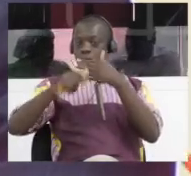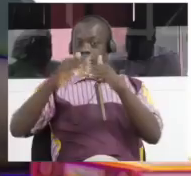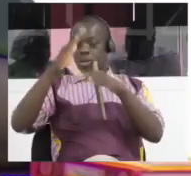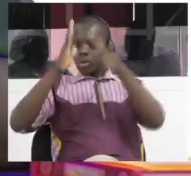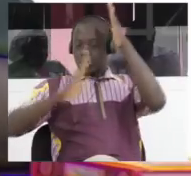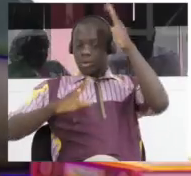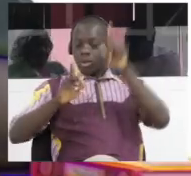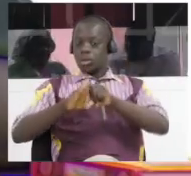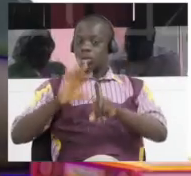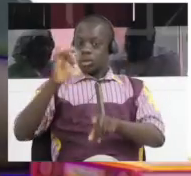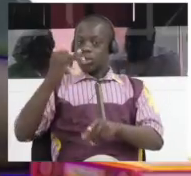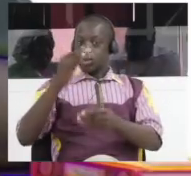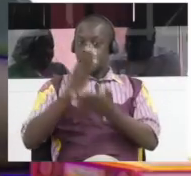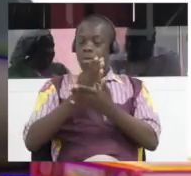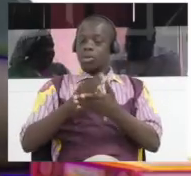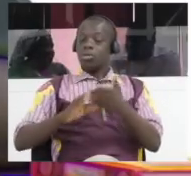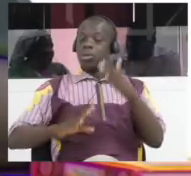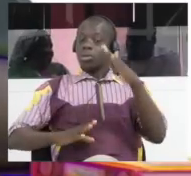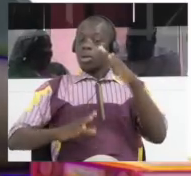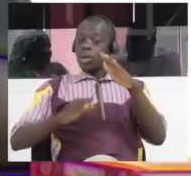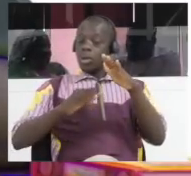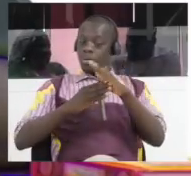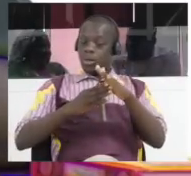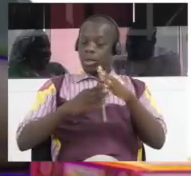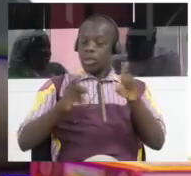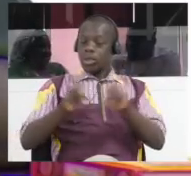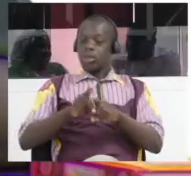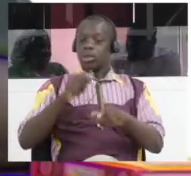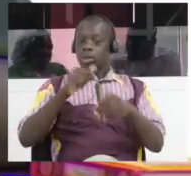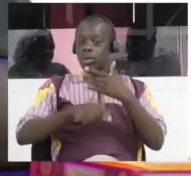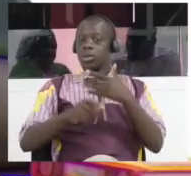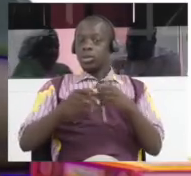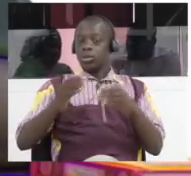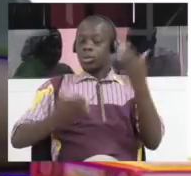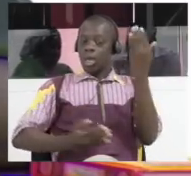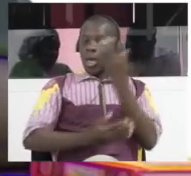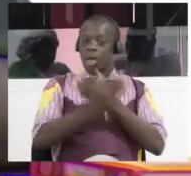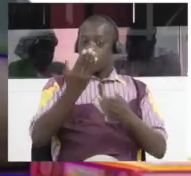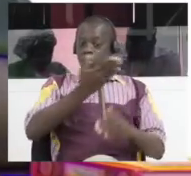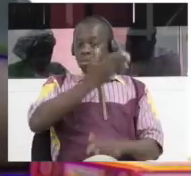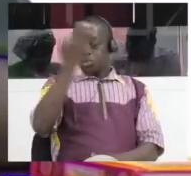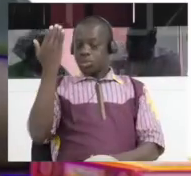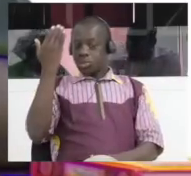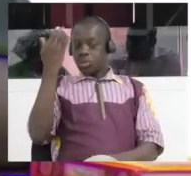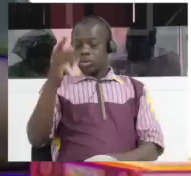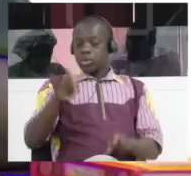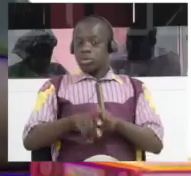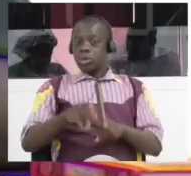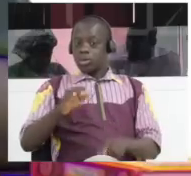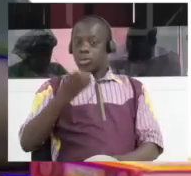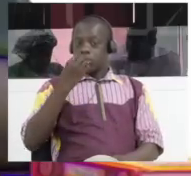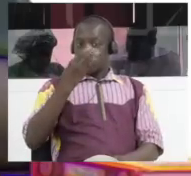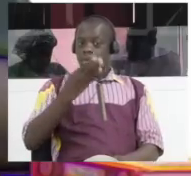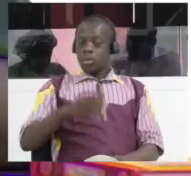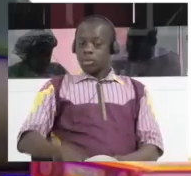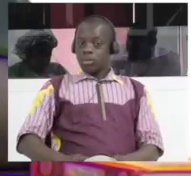Yes, certainly. There was a complete break in the command and control structure from the early morning. Because as